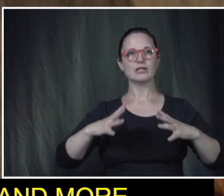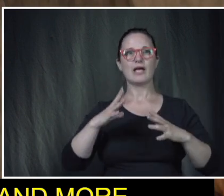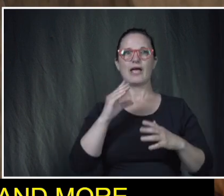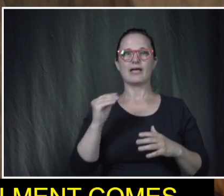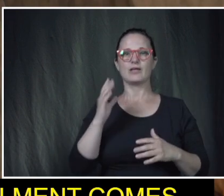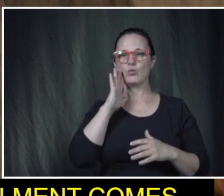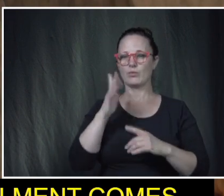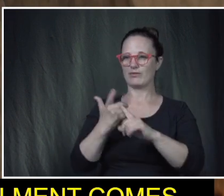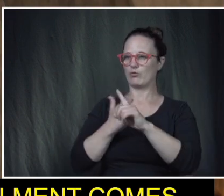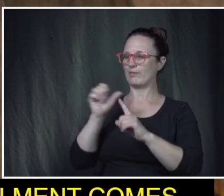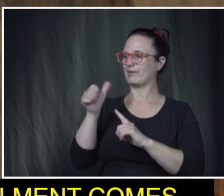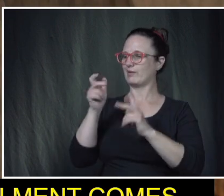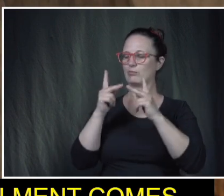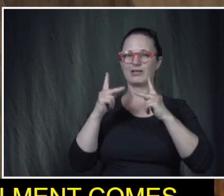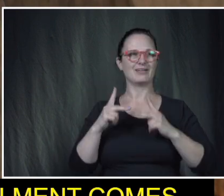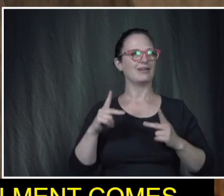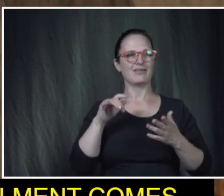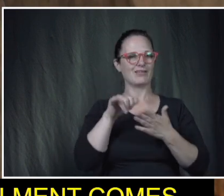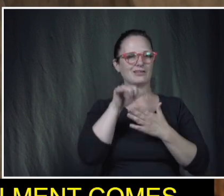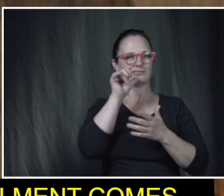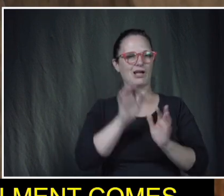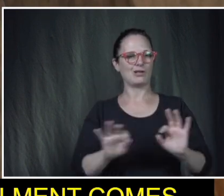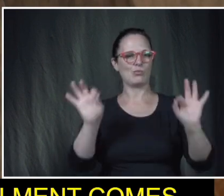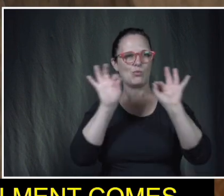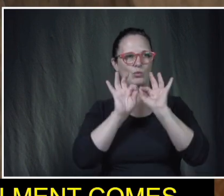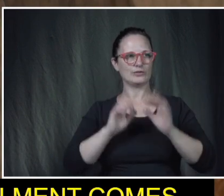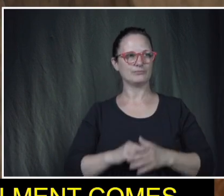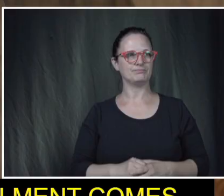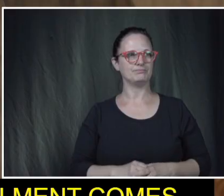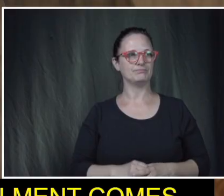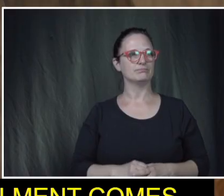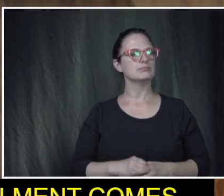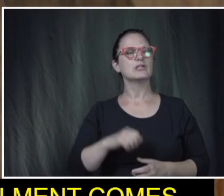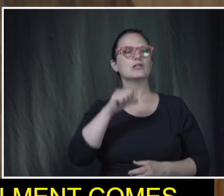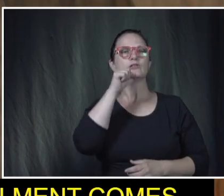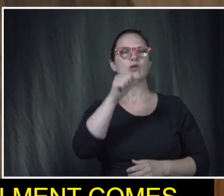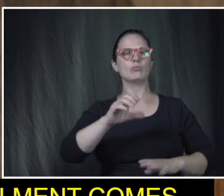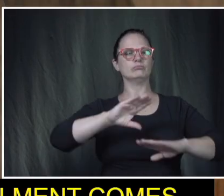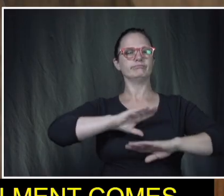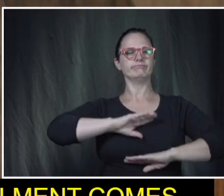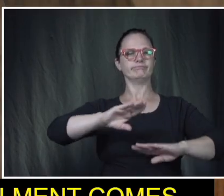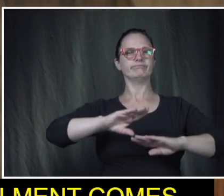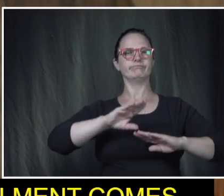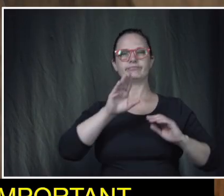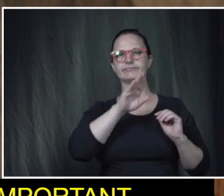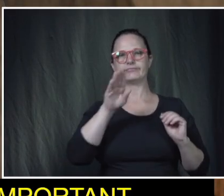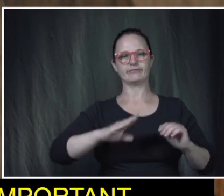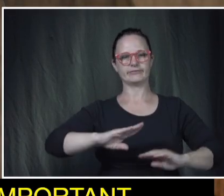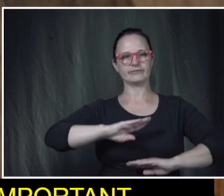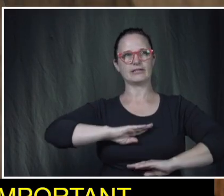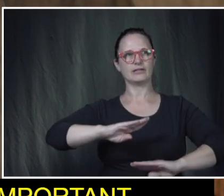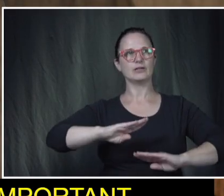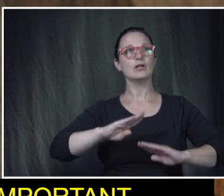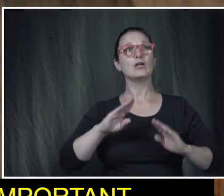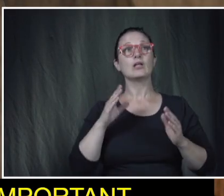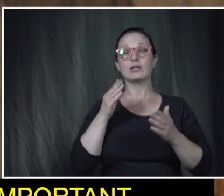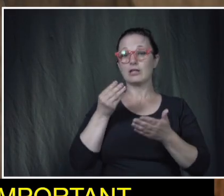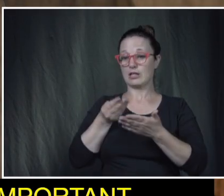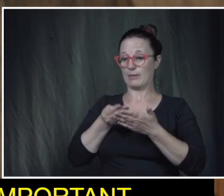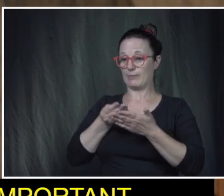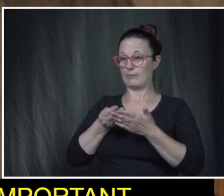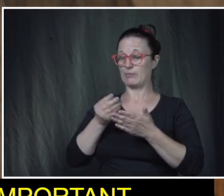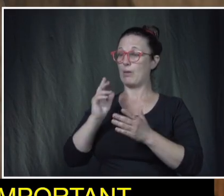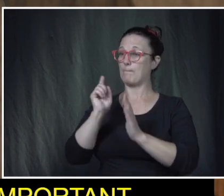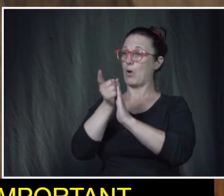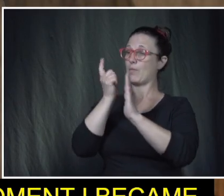else. This is important. Don't be satisfied ever. The moment I became a world